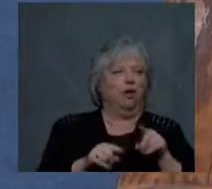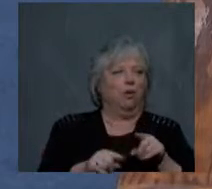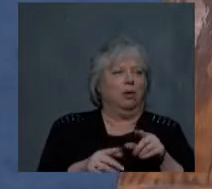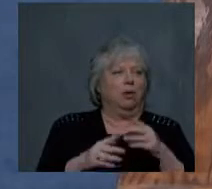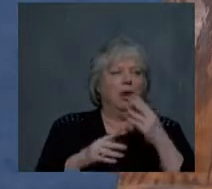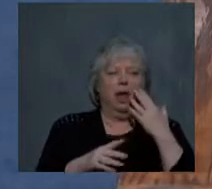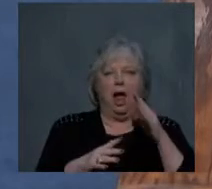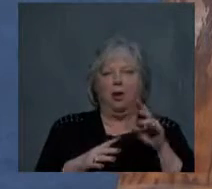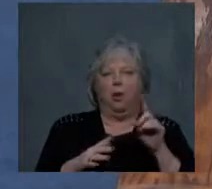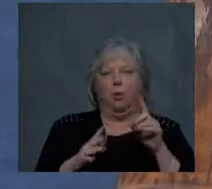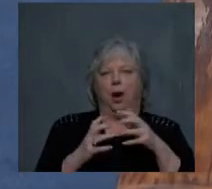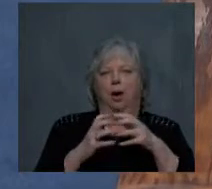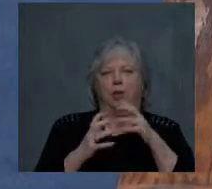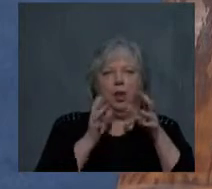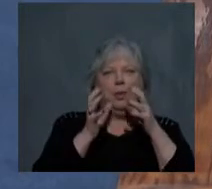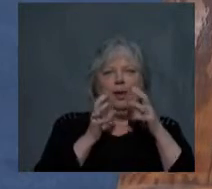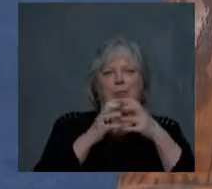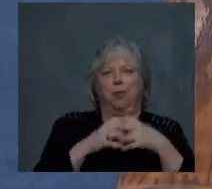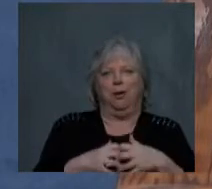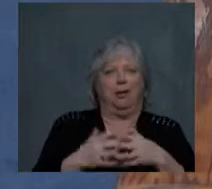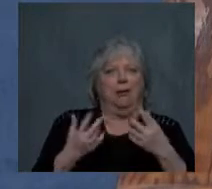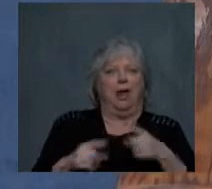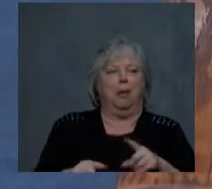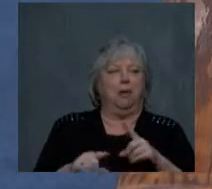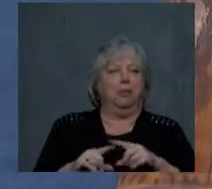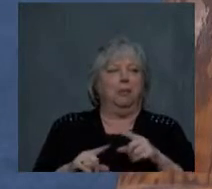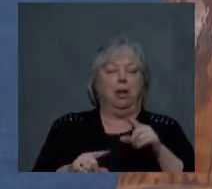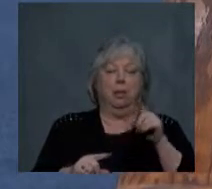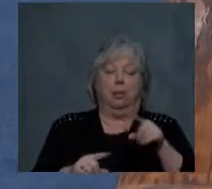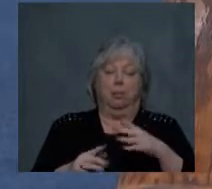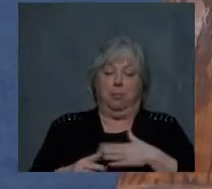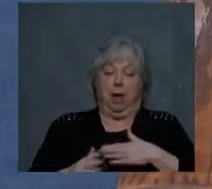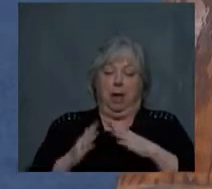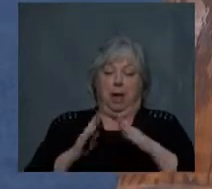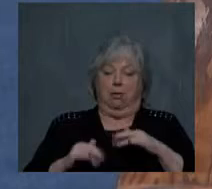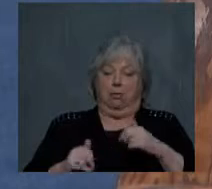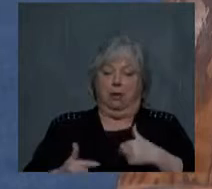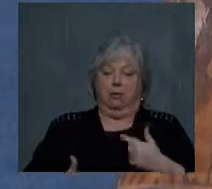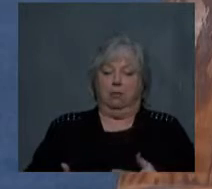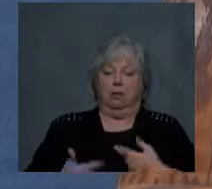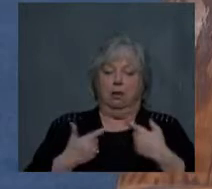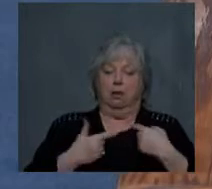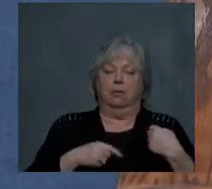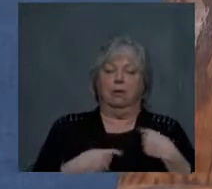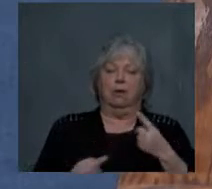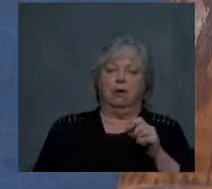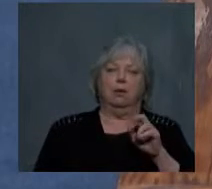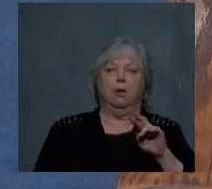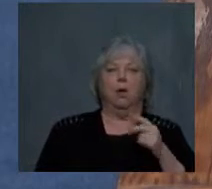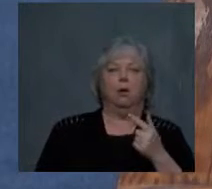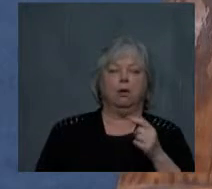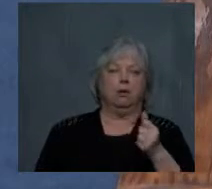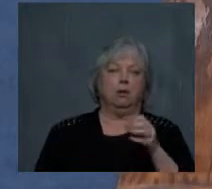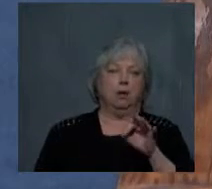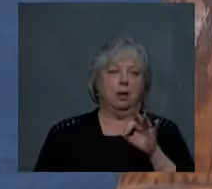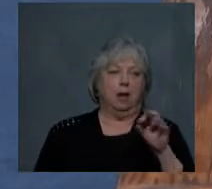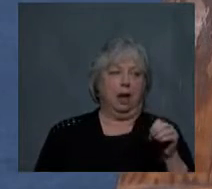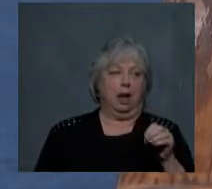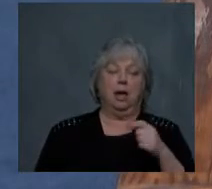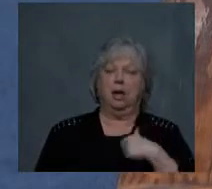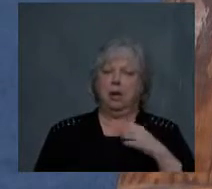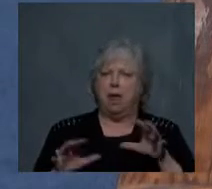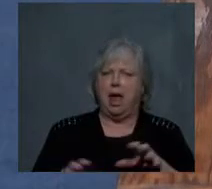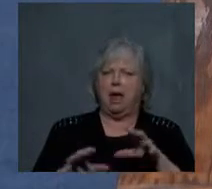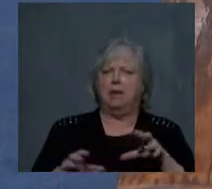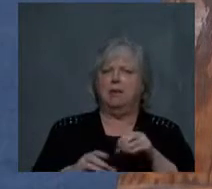I don't know where the breakdown in communication was, but I've lived in that house since August of 1990, and I'm active in the